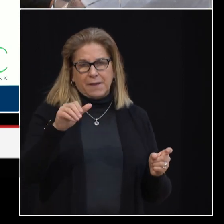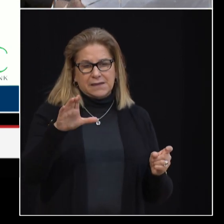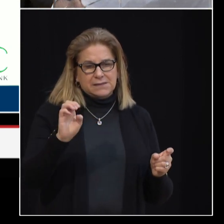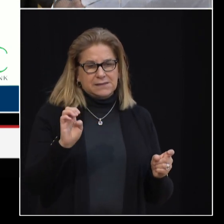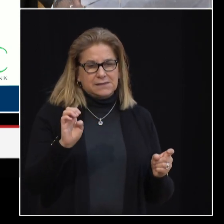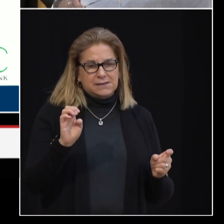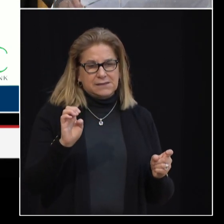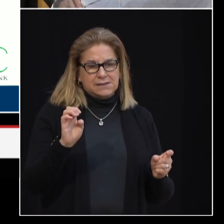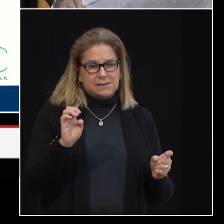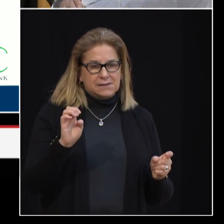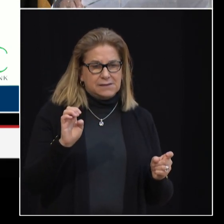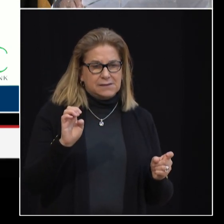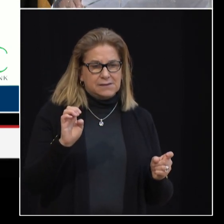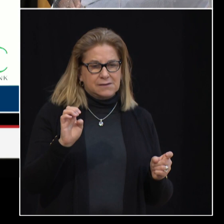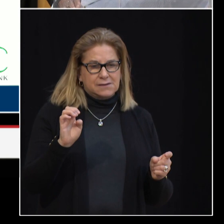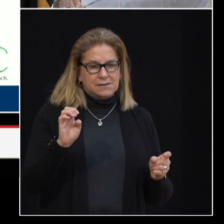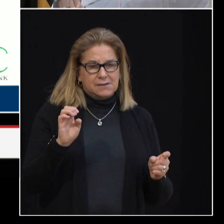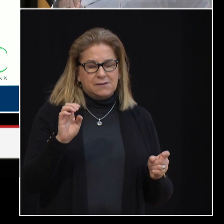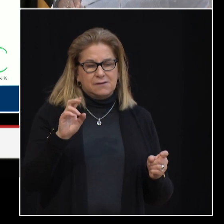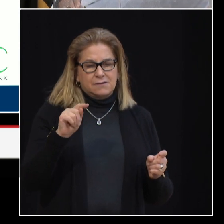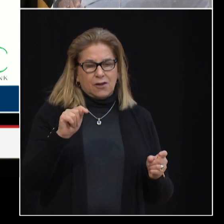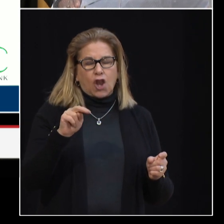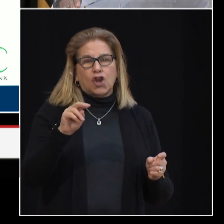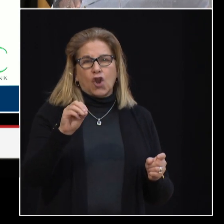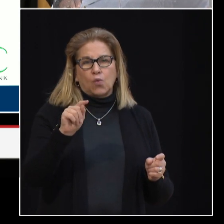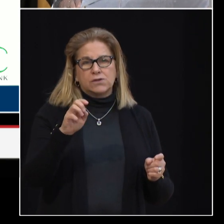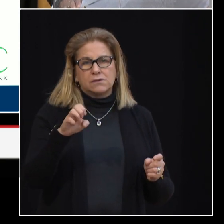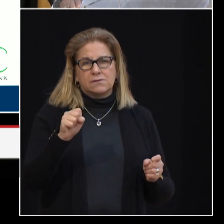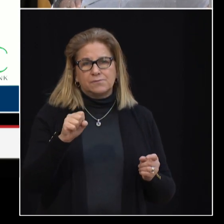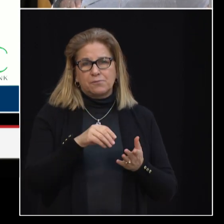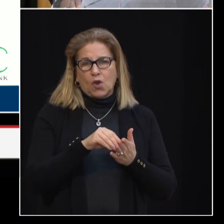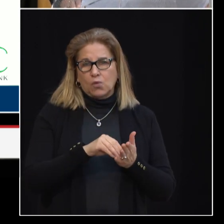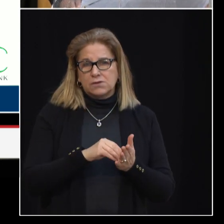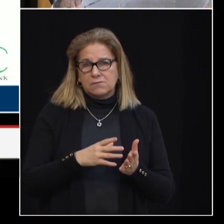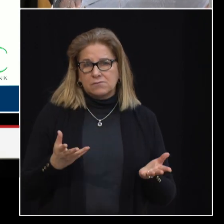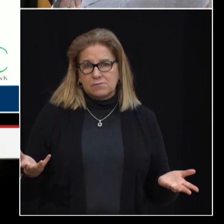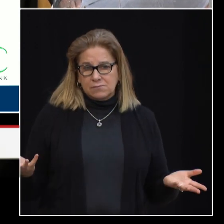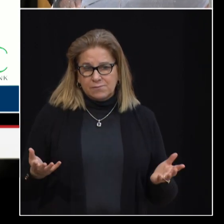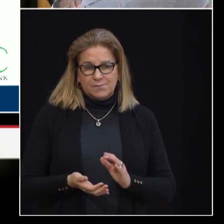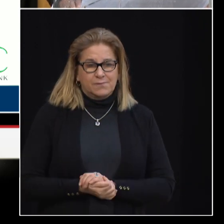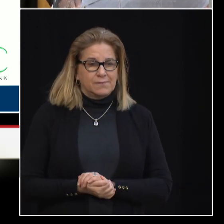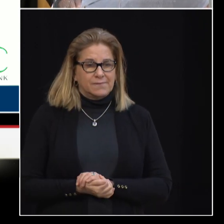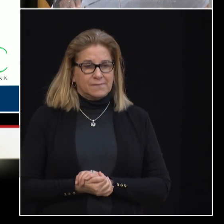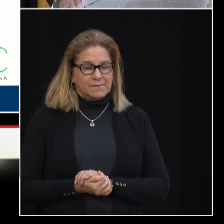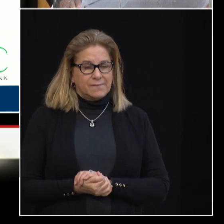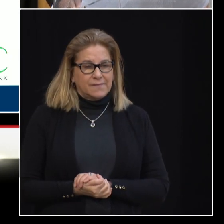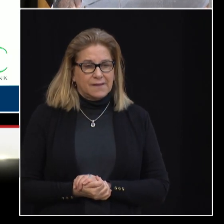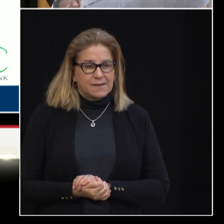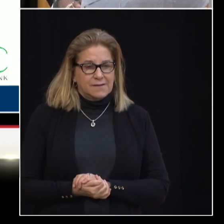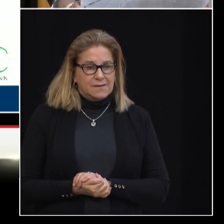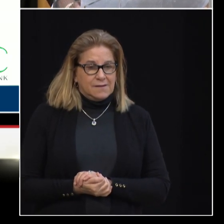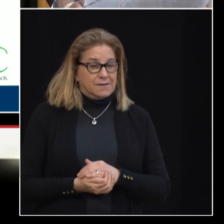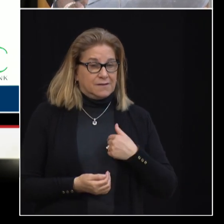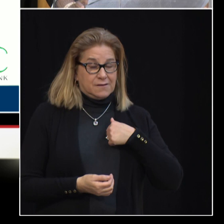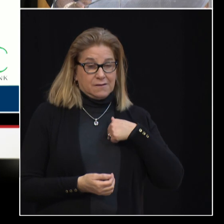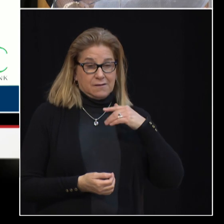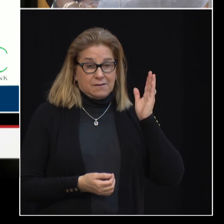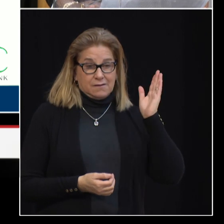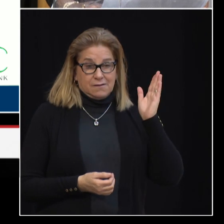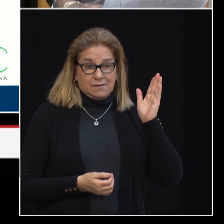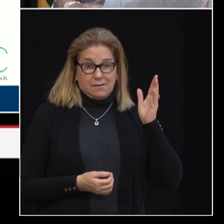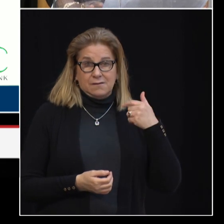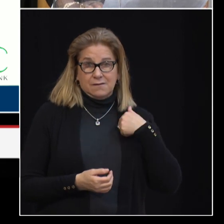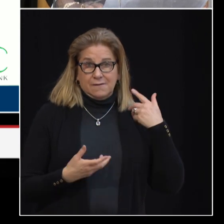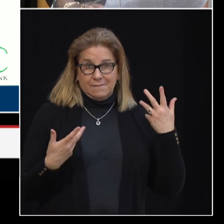is on our screen behind us. You can reach out to me. I'll be here during the reception if you would like a card to contact us about